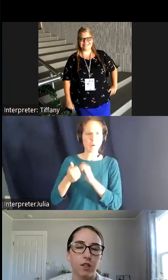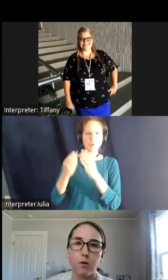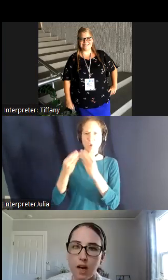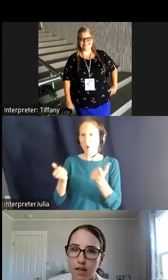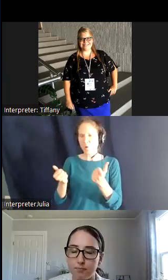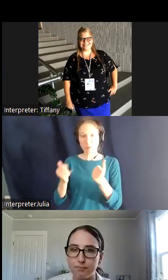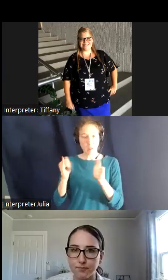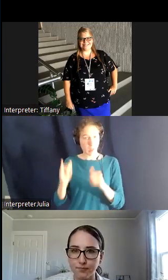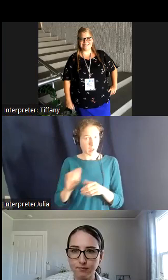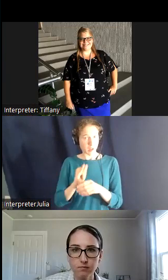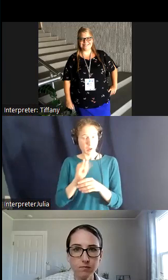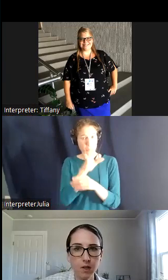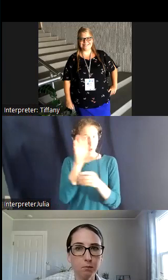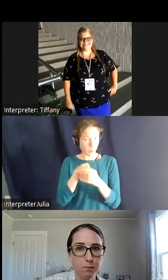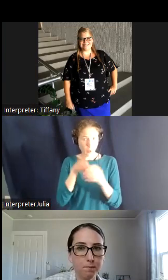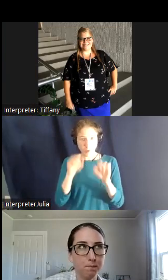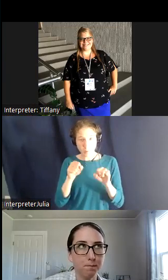Yeah, so